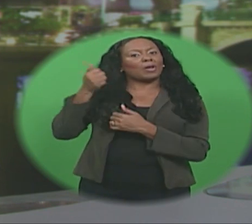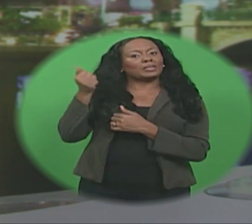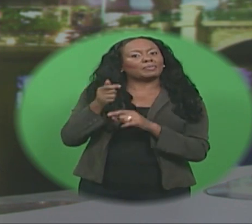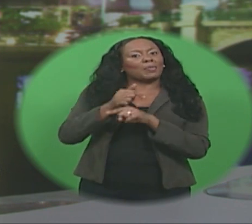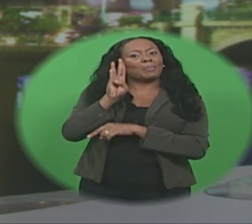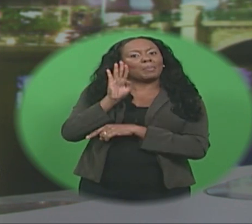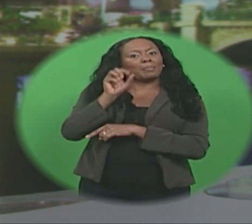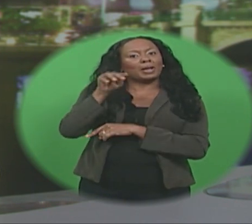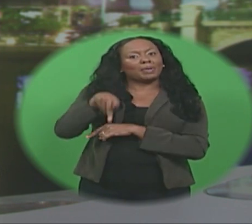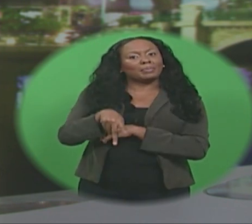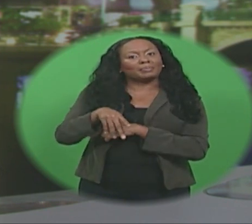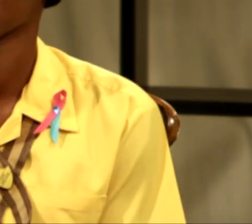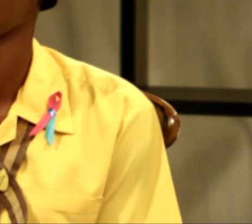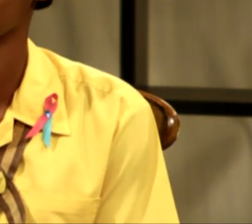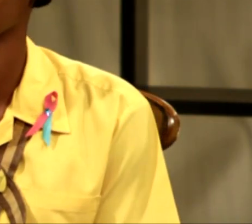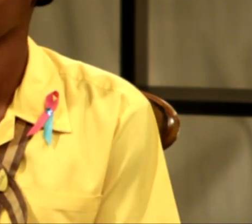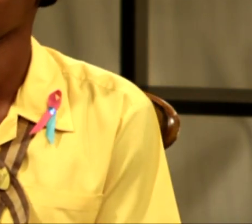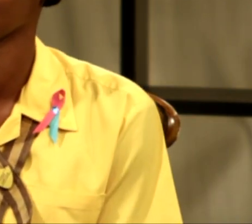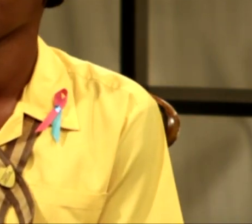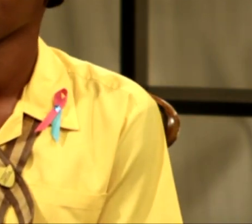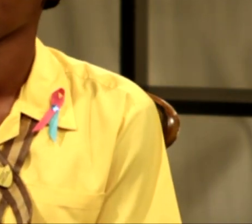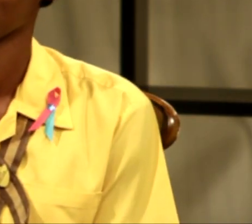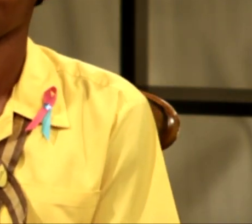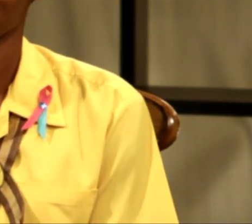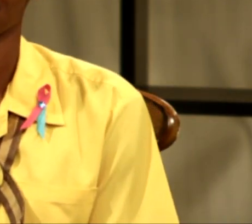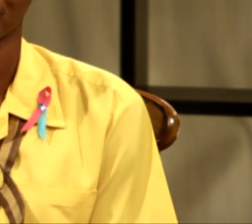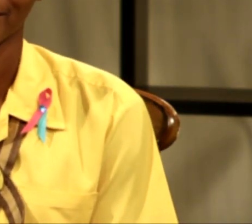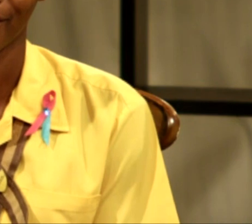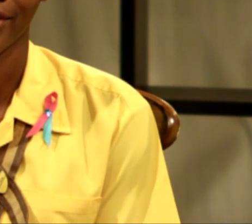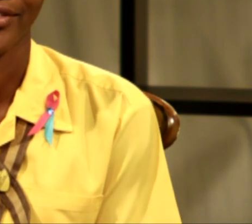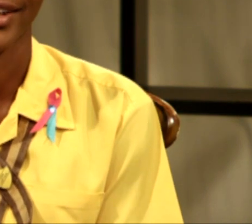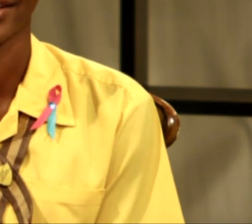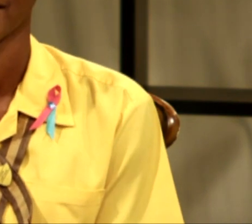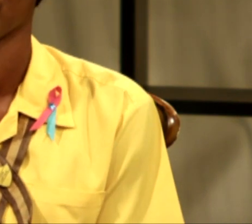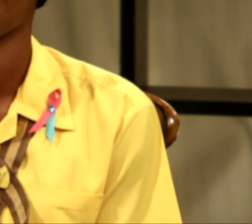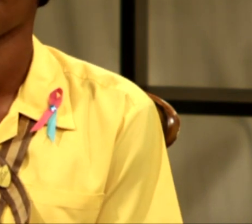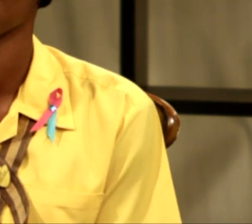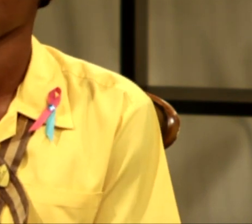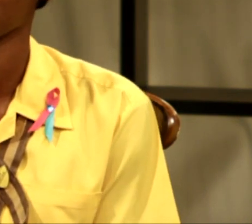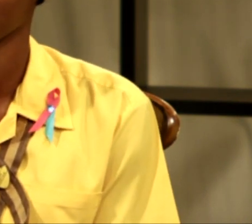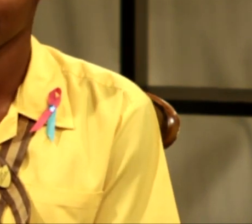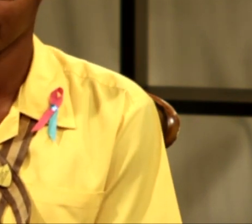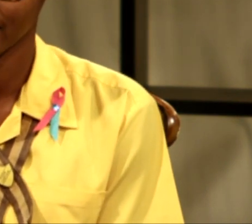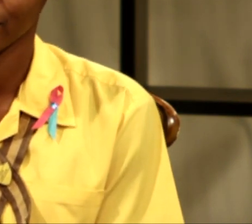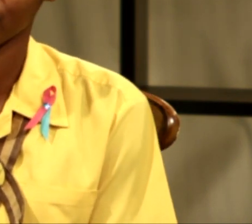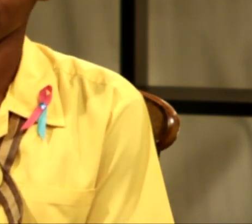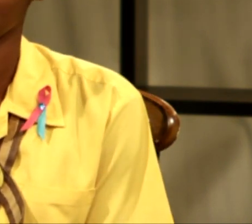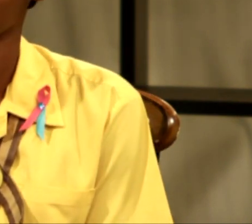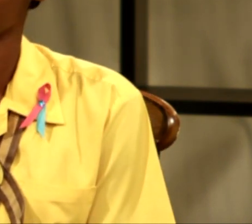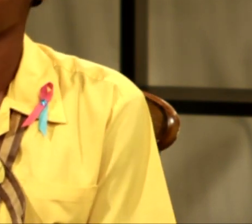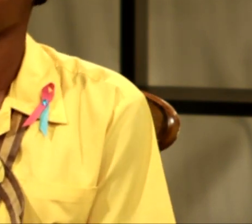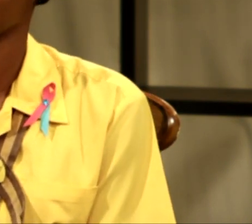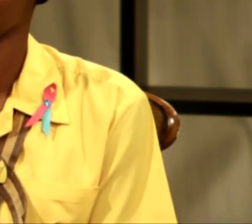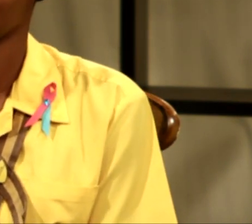BIMAP. I didn't like it for it to go this far. Like, I was shocked. When he told me so, when the deputy told me